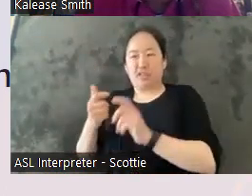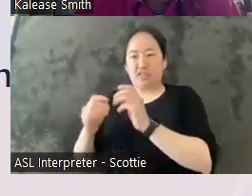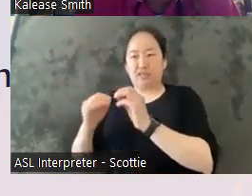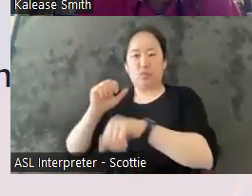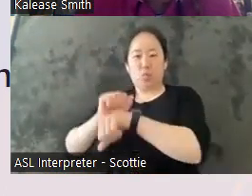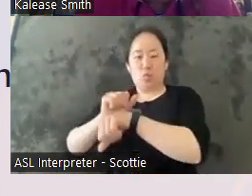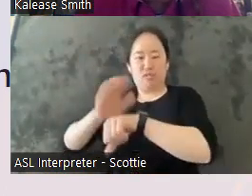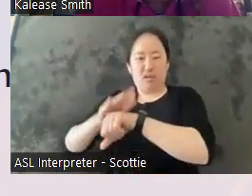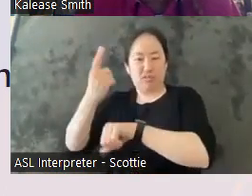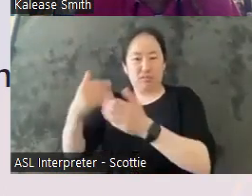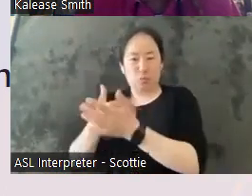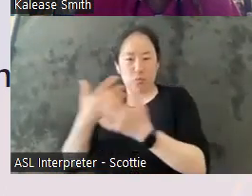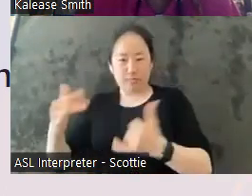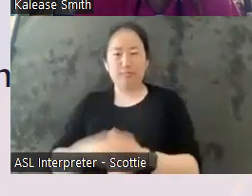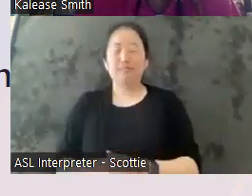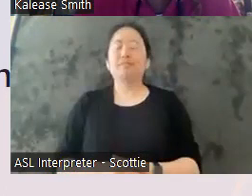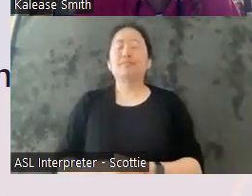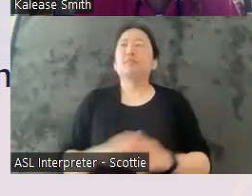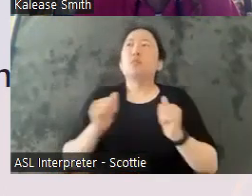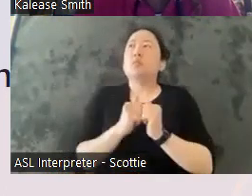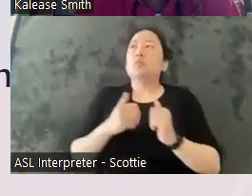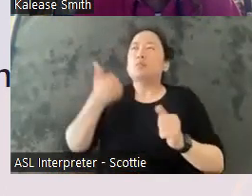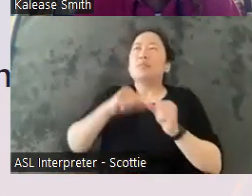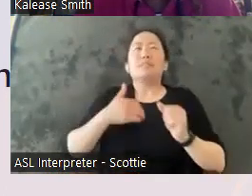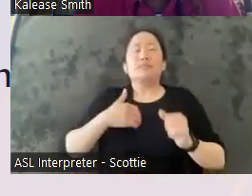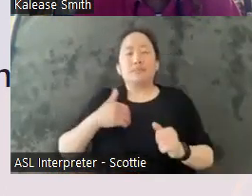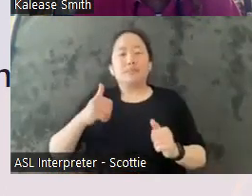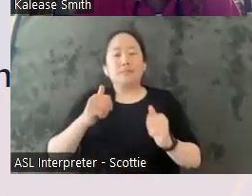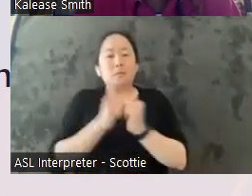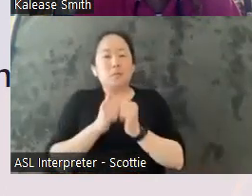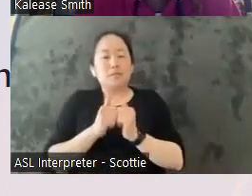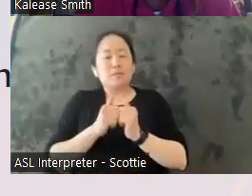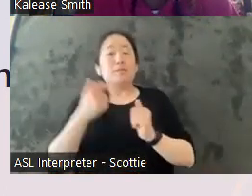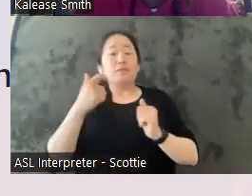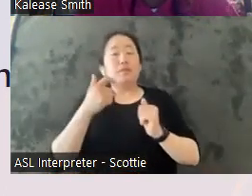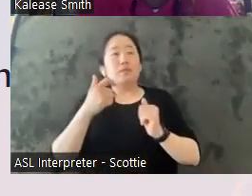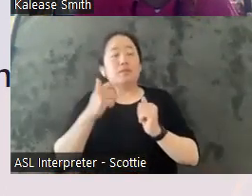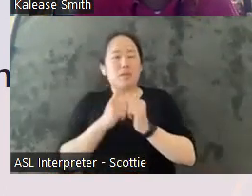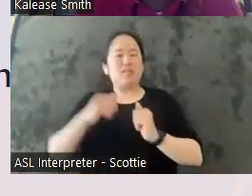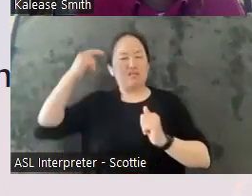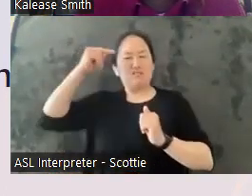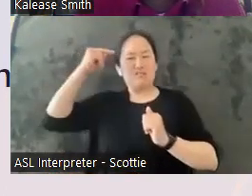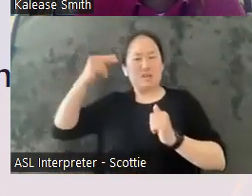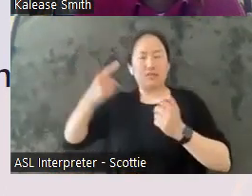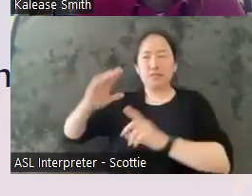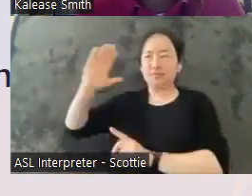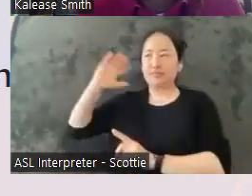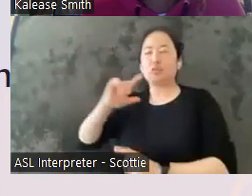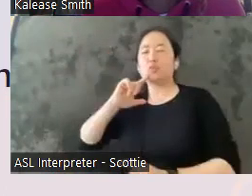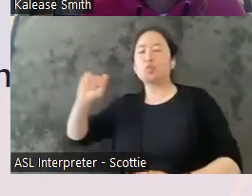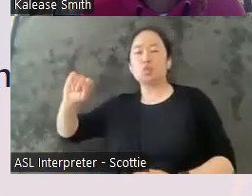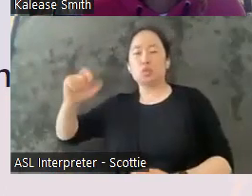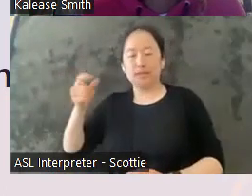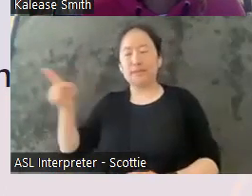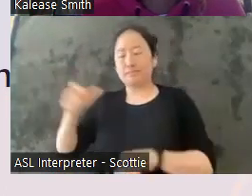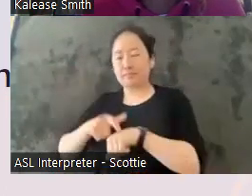course, he was in his 20s at the time, and we were having a discussion, and he said, you know, I don't really